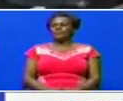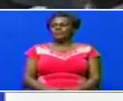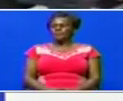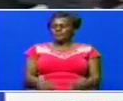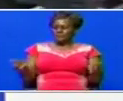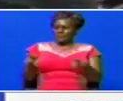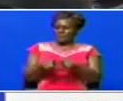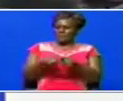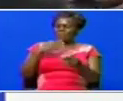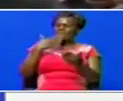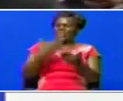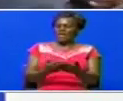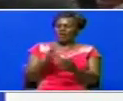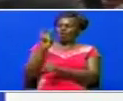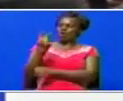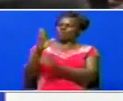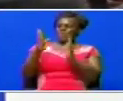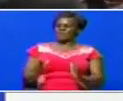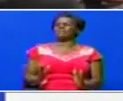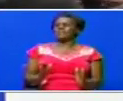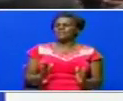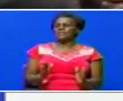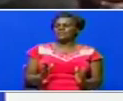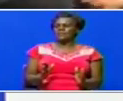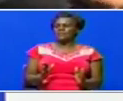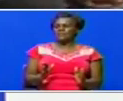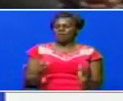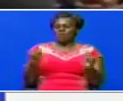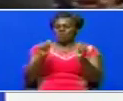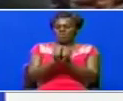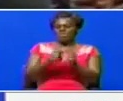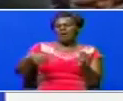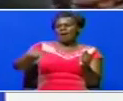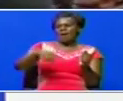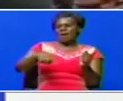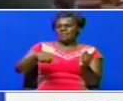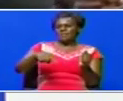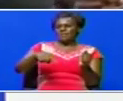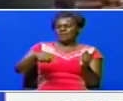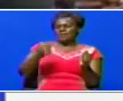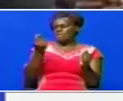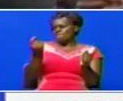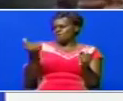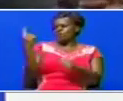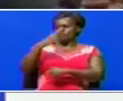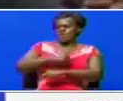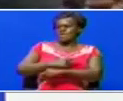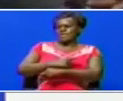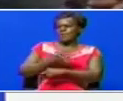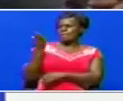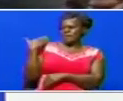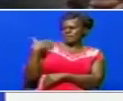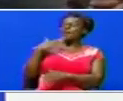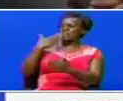I also thank all the observers who have been with us over the last few days.